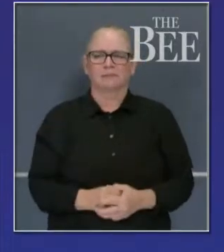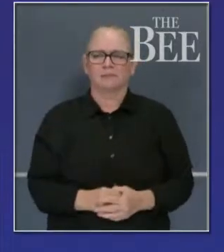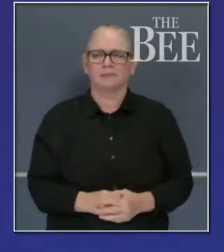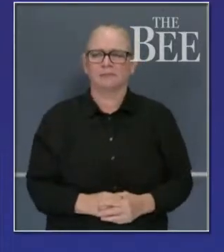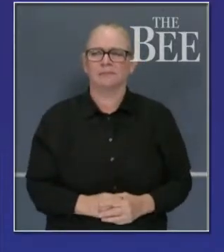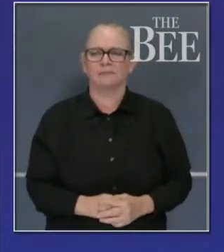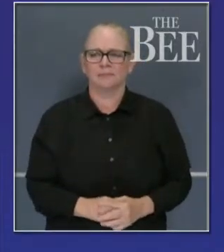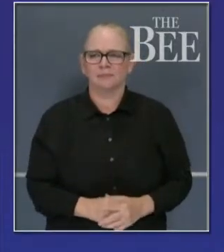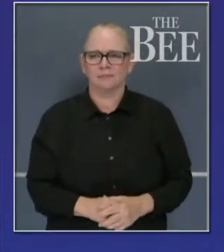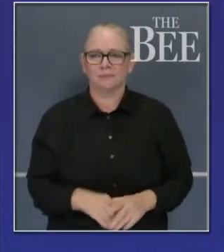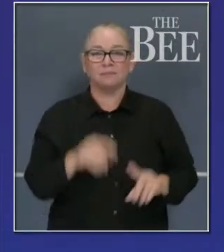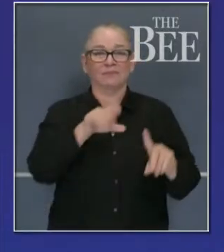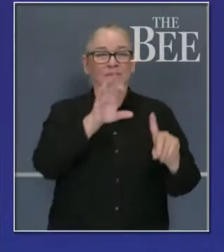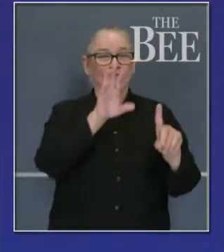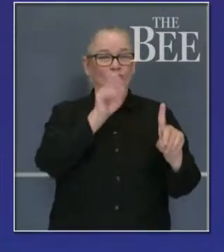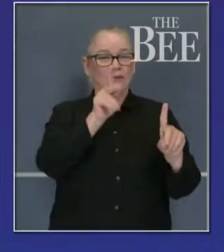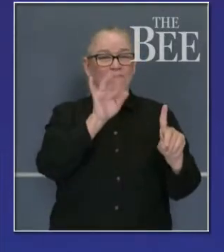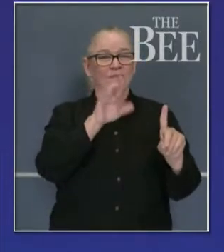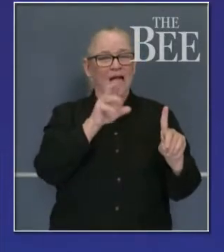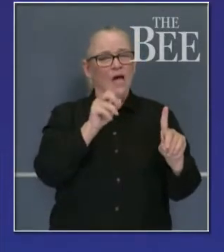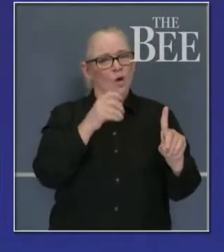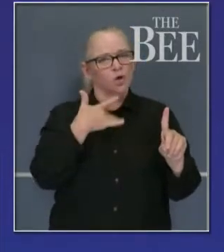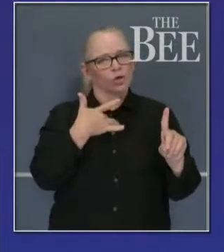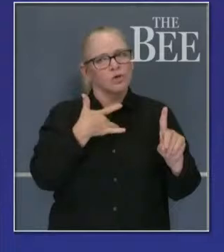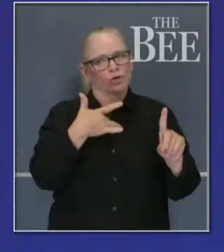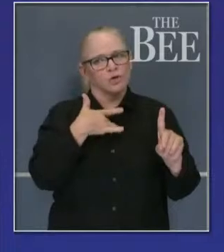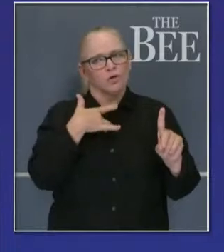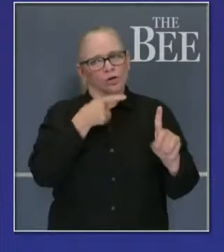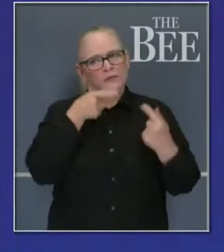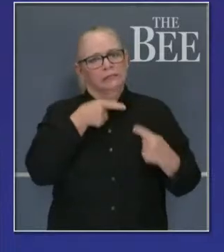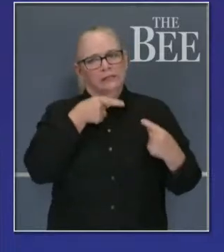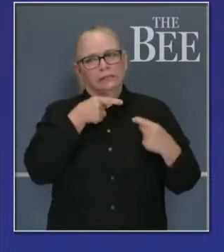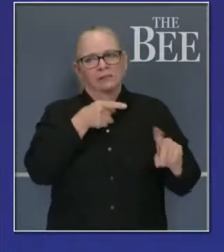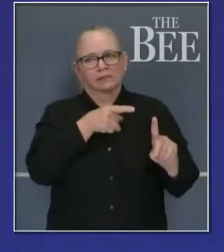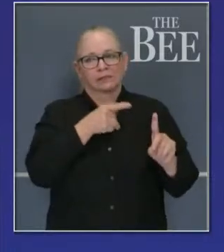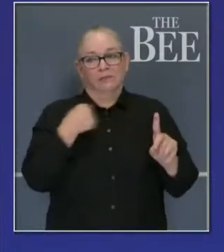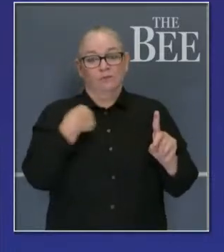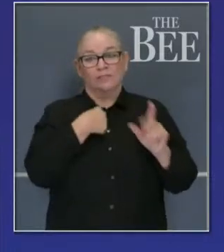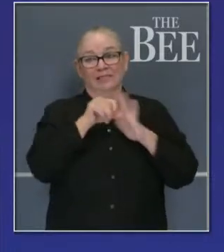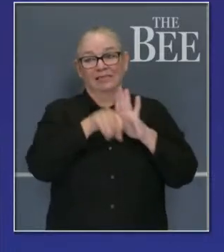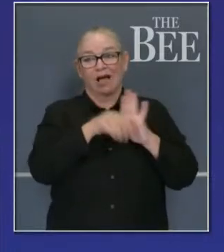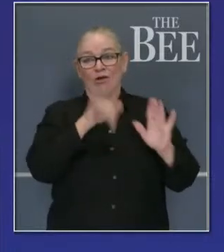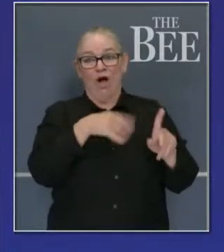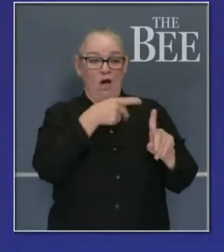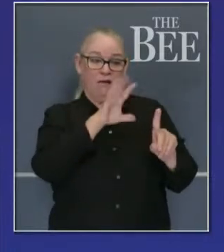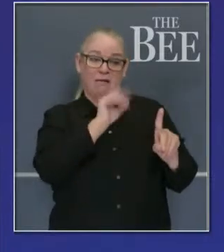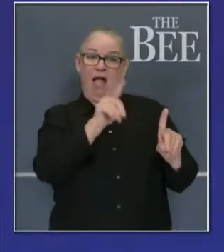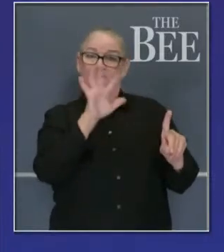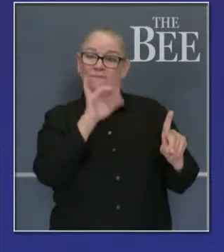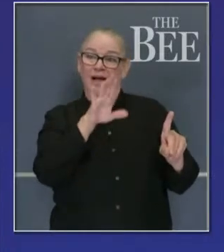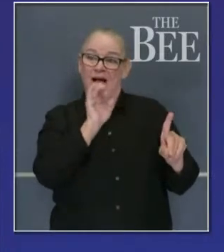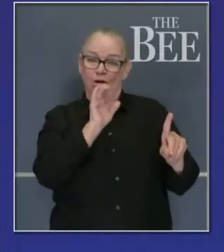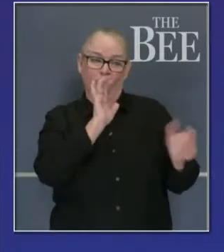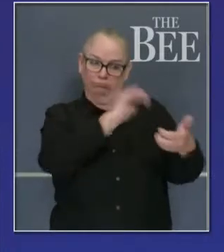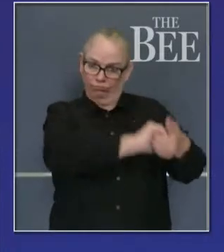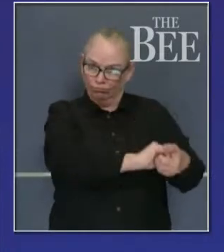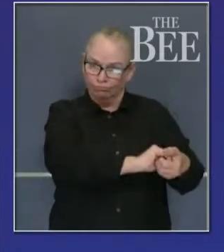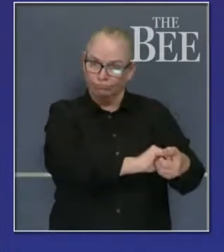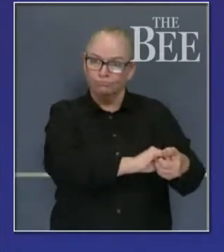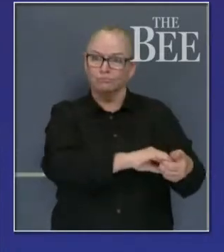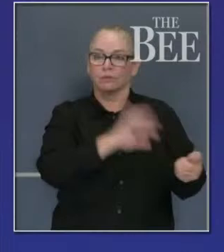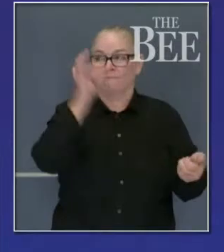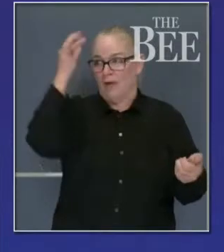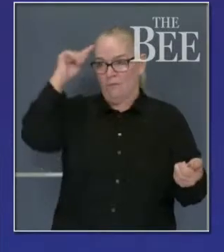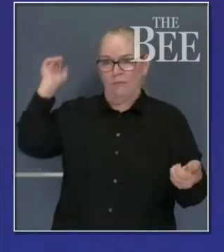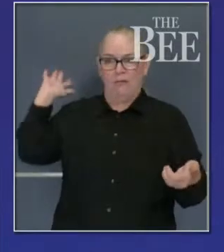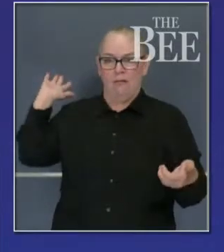Fire is a partnership between CAL FIRE, our state agency, and the U.S. Federal Forest Service, which again is